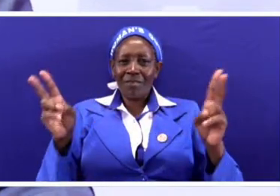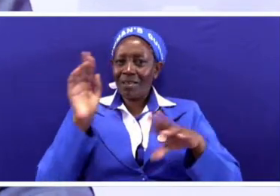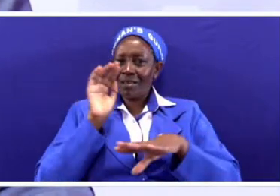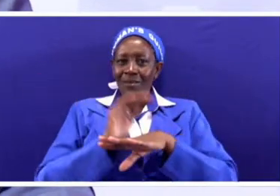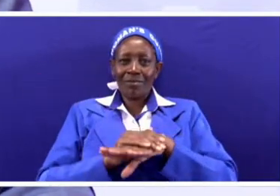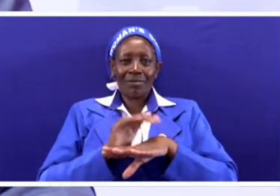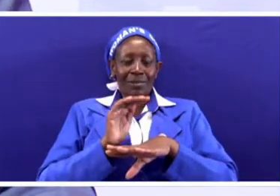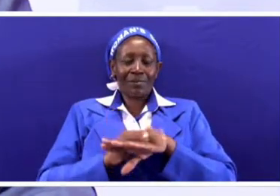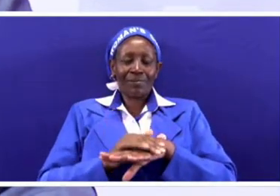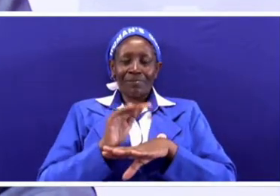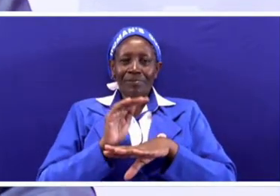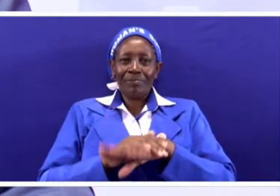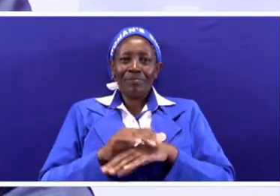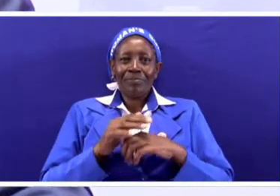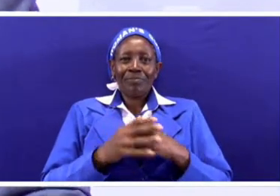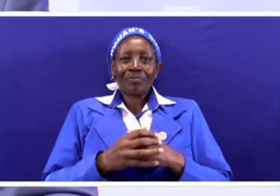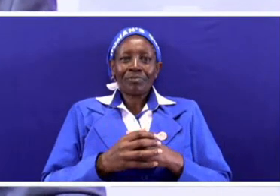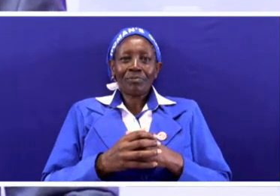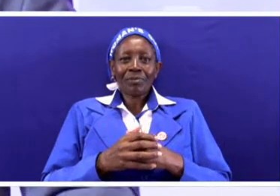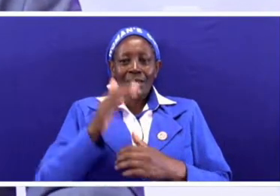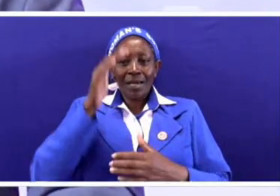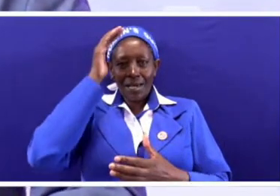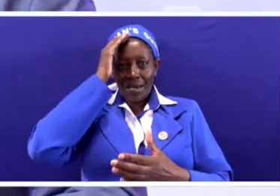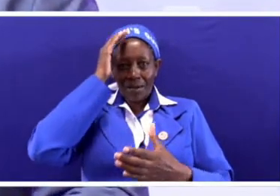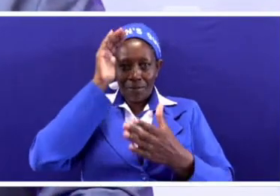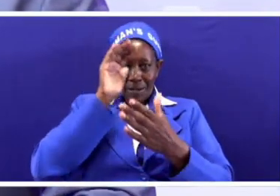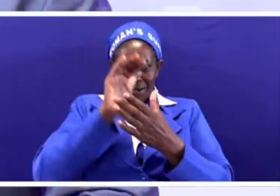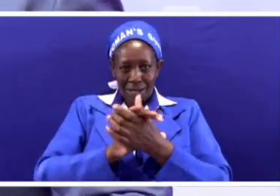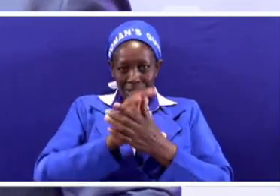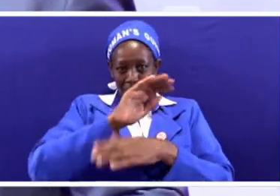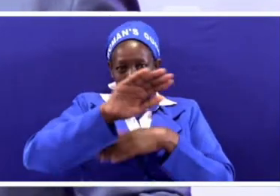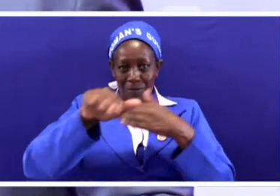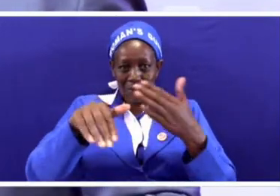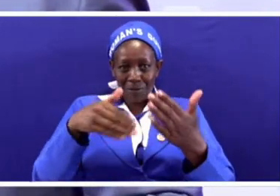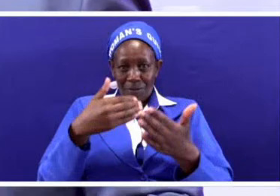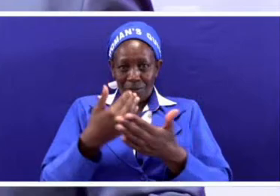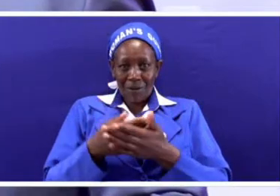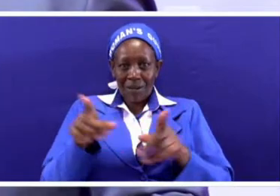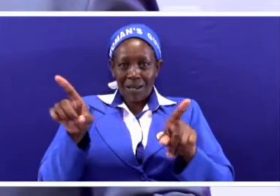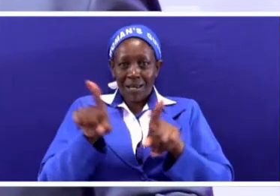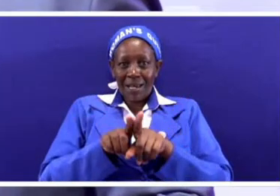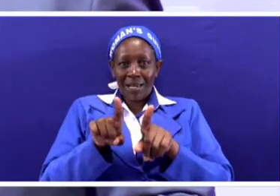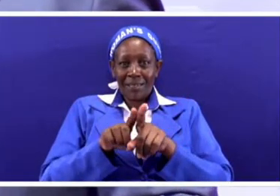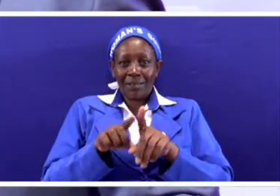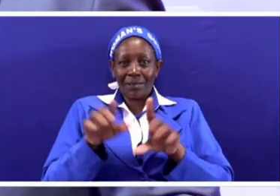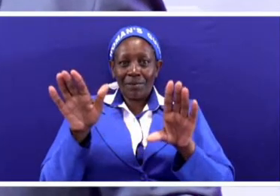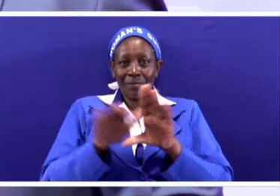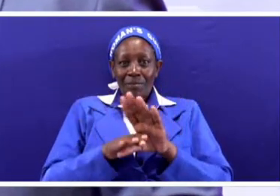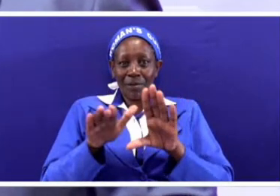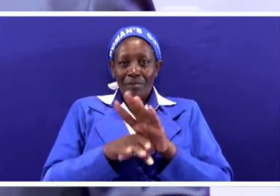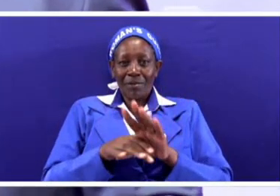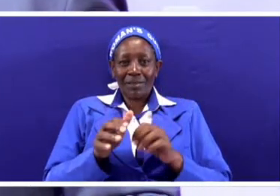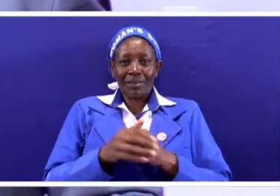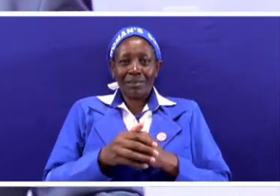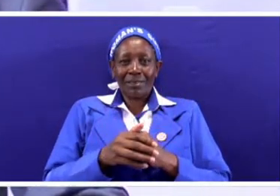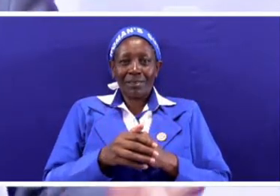And I believe that all of us as congregations, if nothing else,